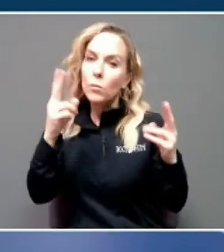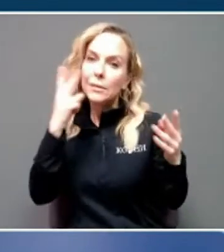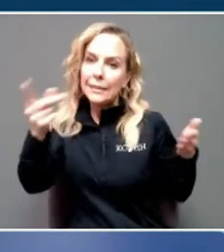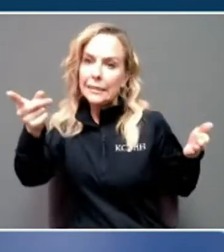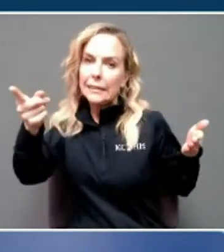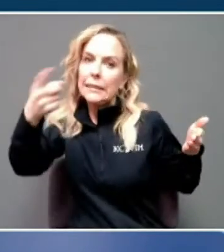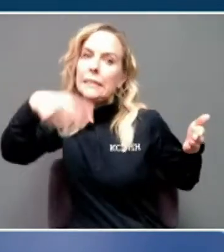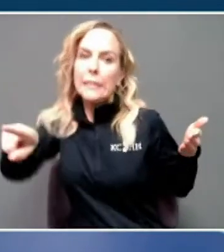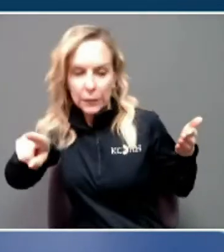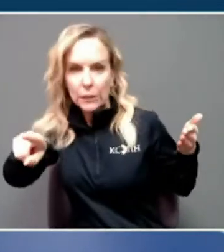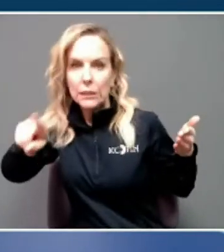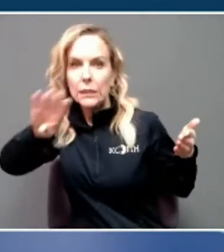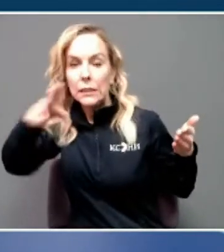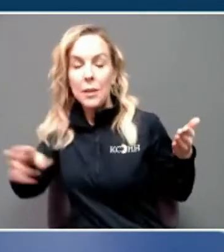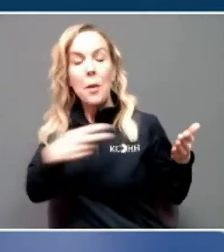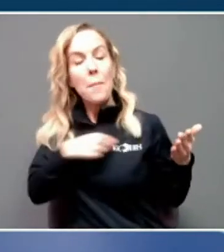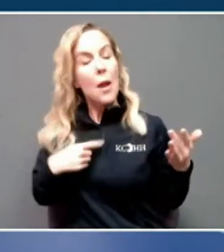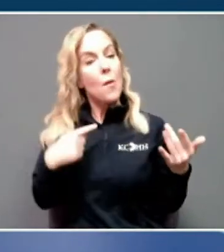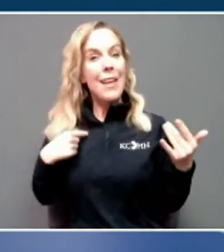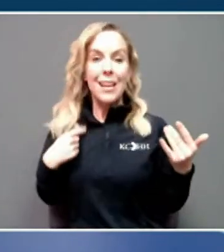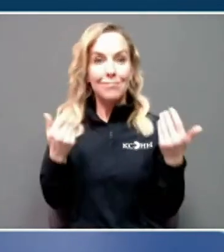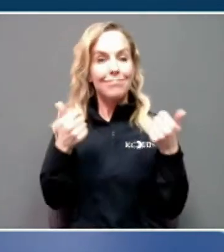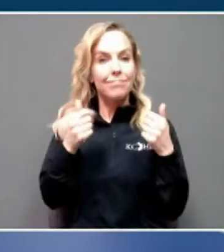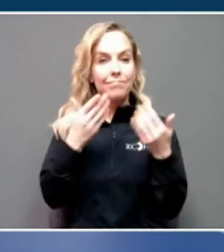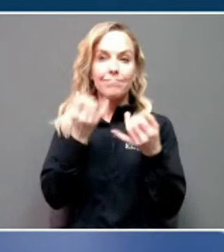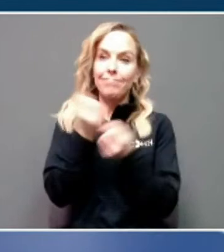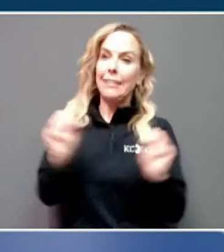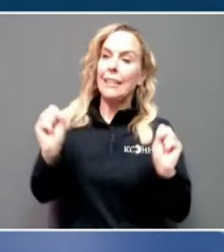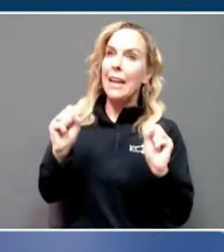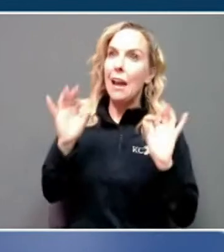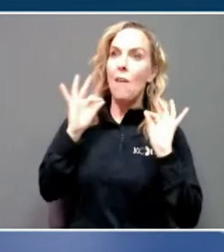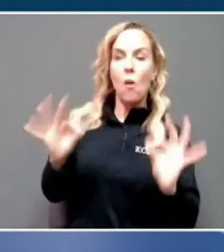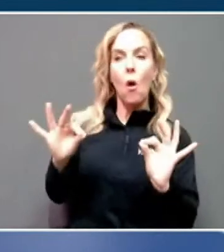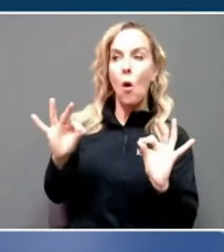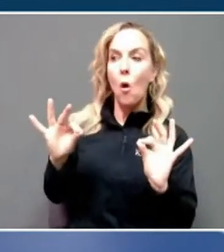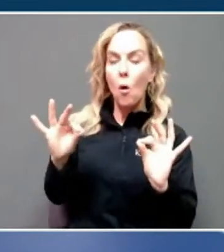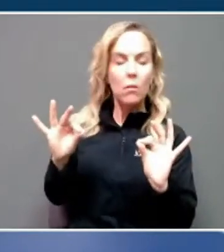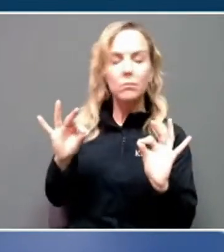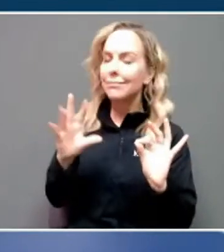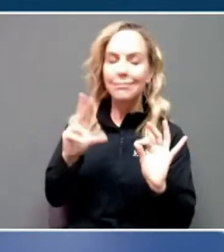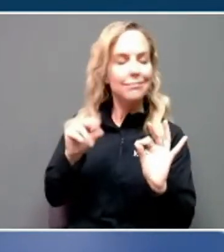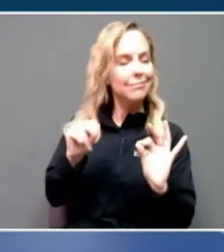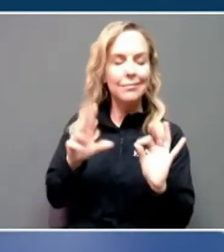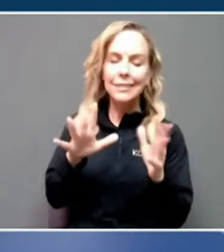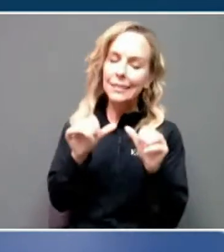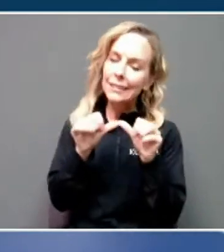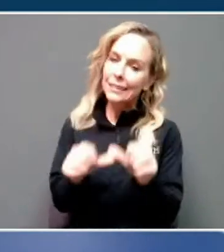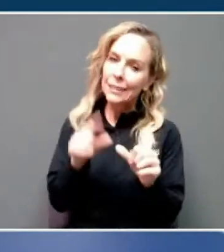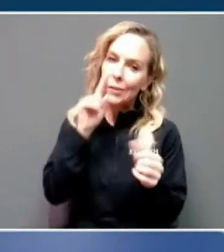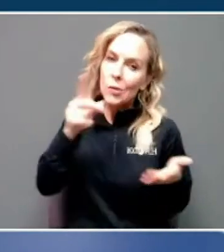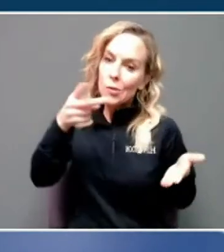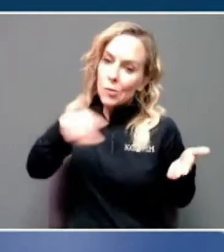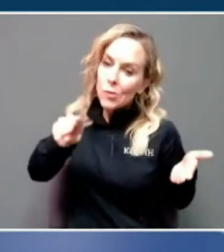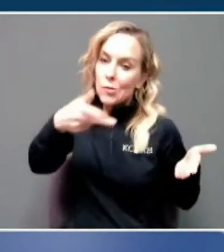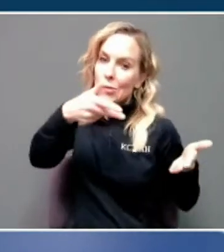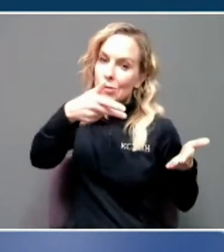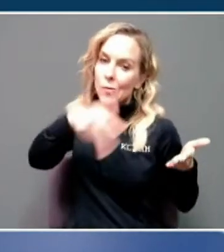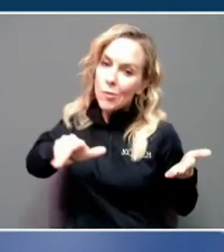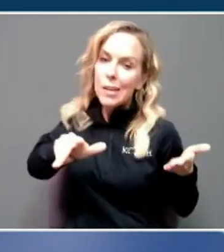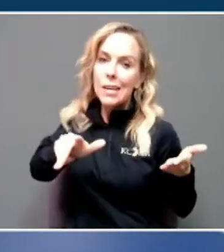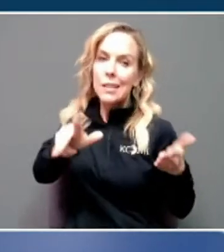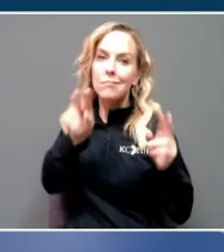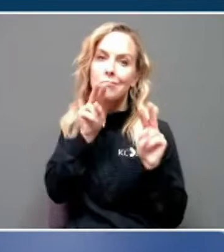out of the woods. If we can hold on and do the right thing for 2 to 3 weeks, we hope that it will drop as